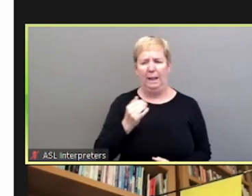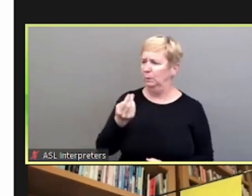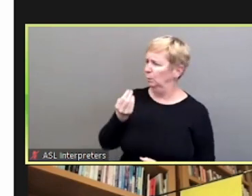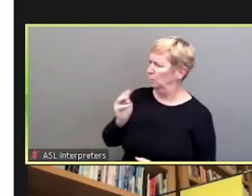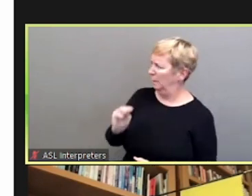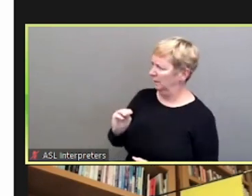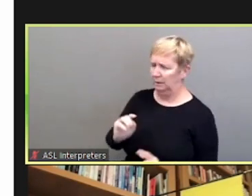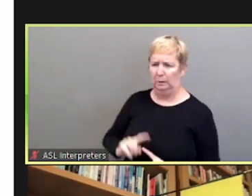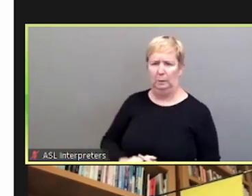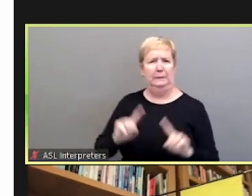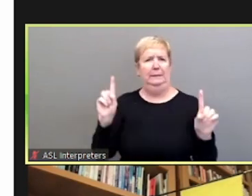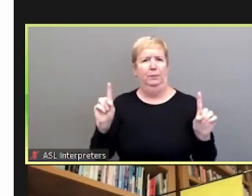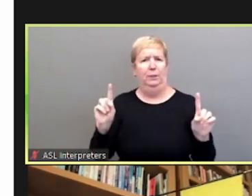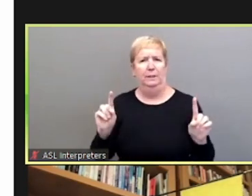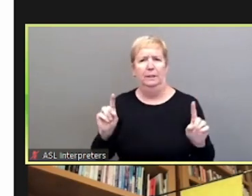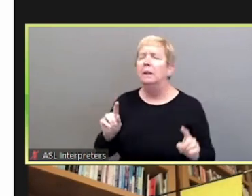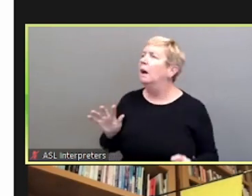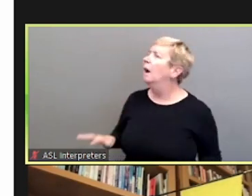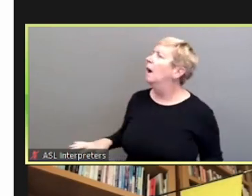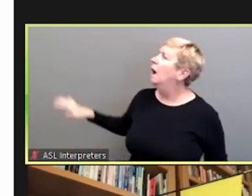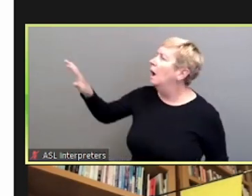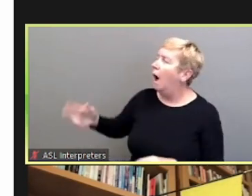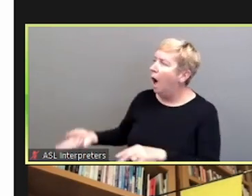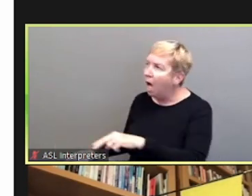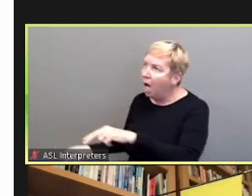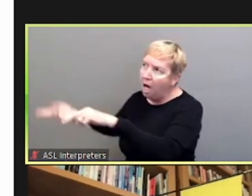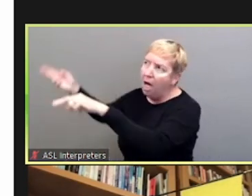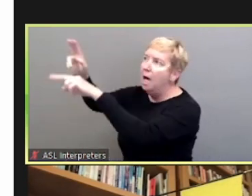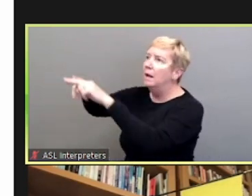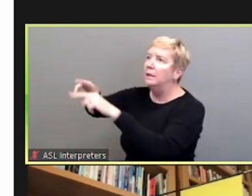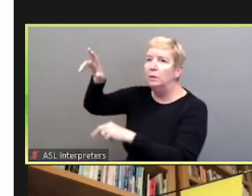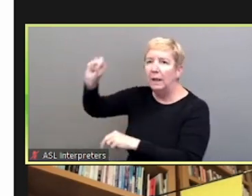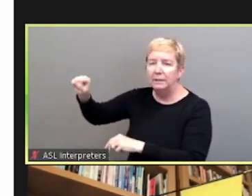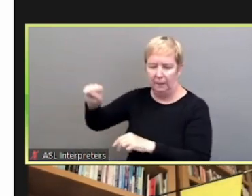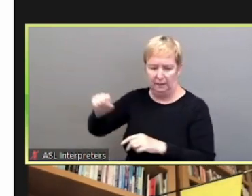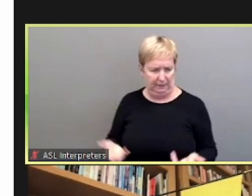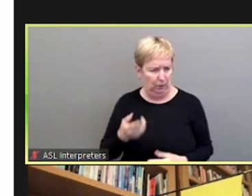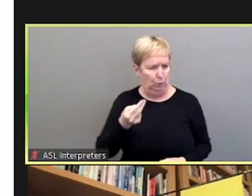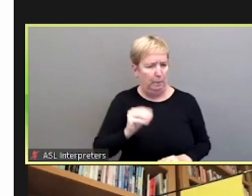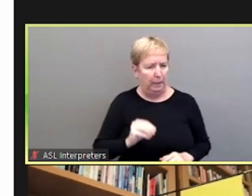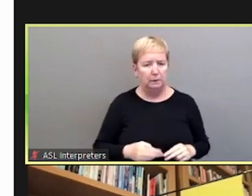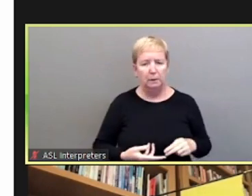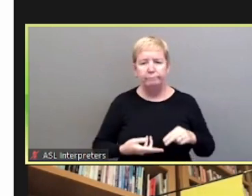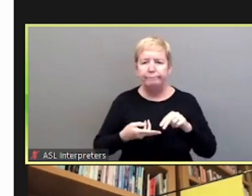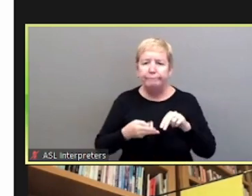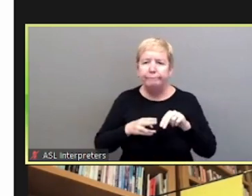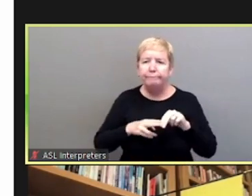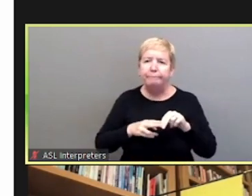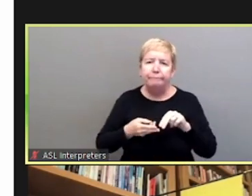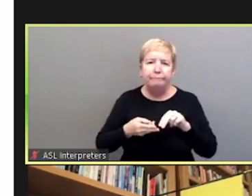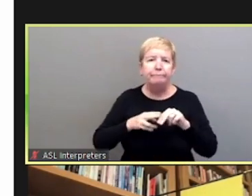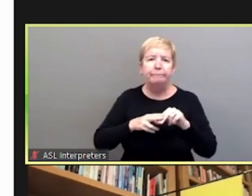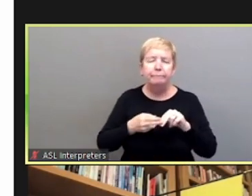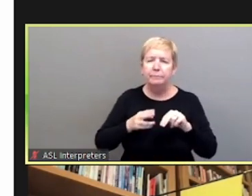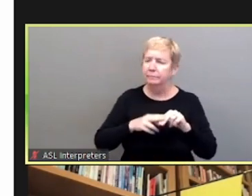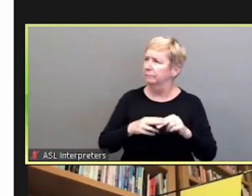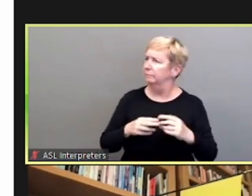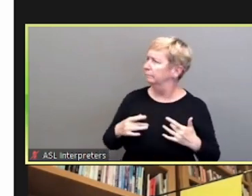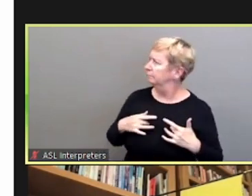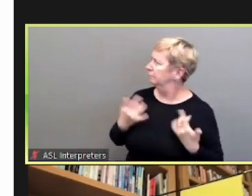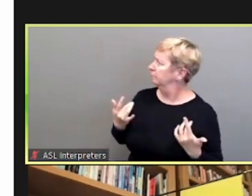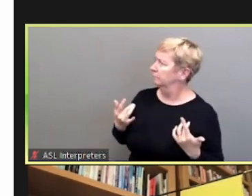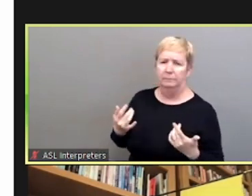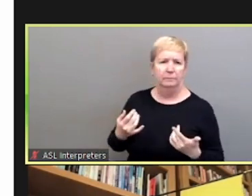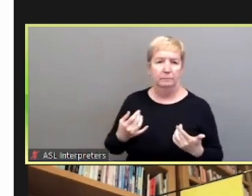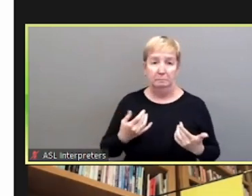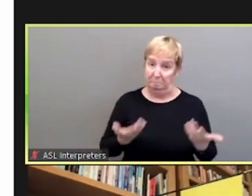hospitalizations increase so much in children and adolescents in the rest of the country, and New Mexico is not. Is there something wrong with